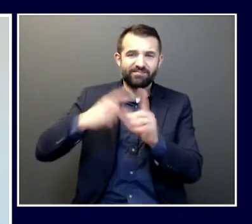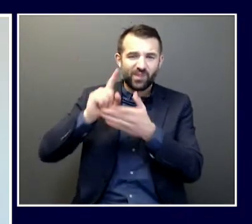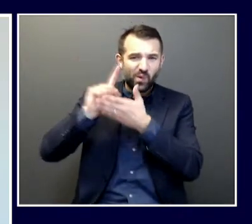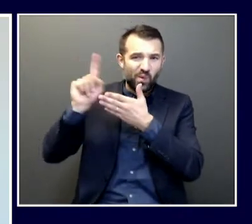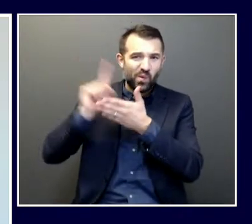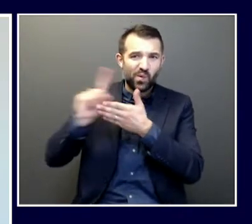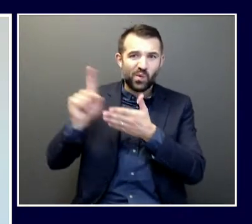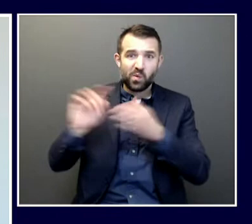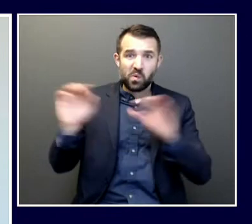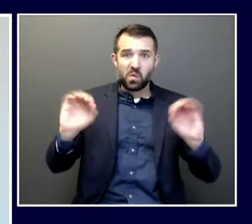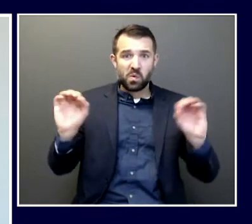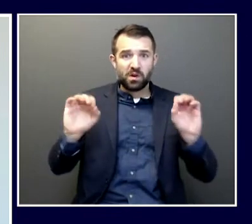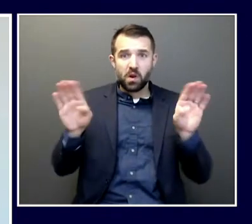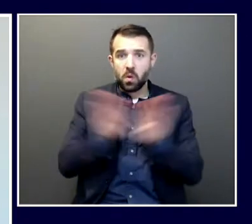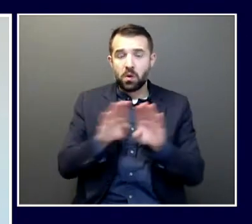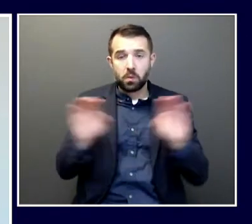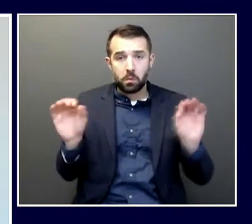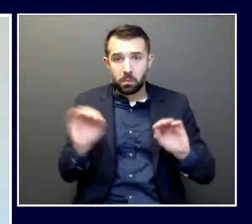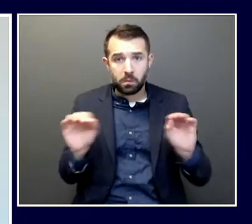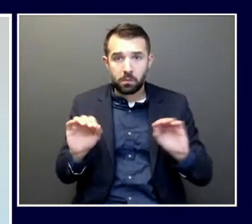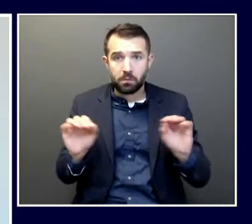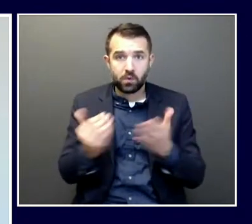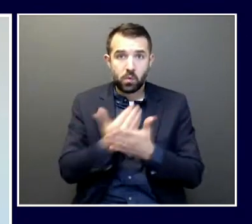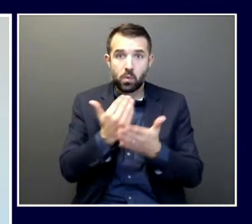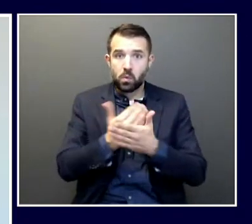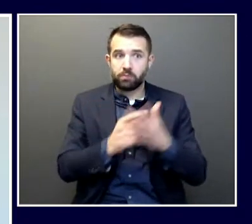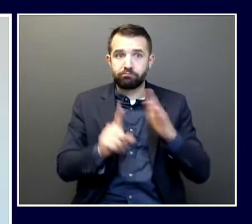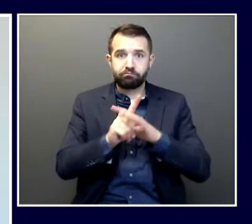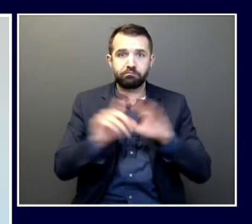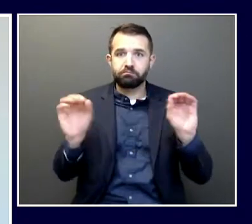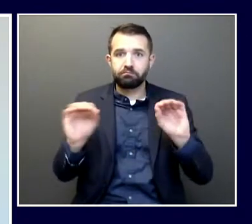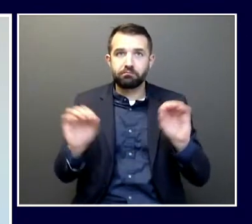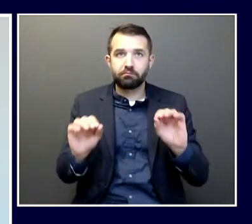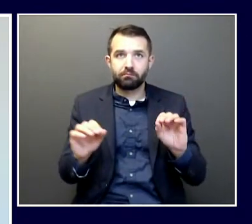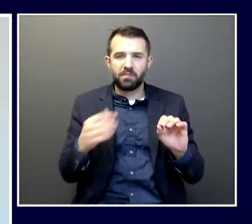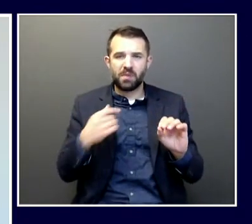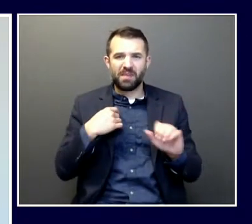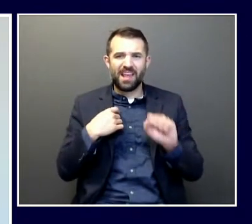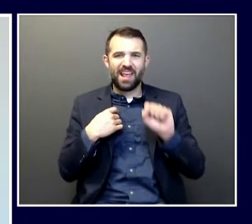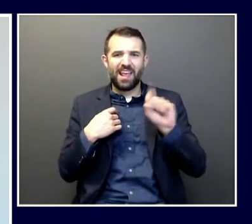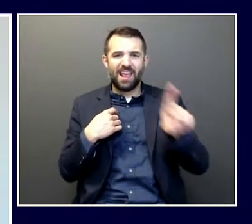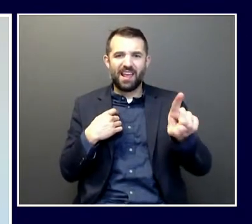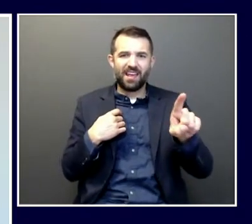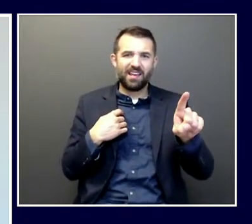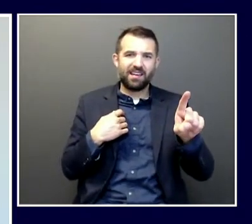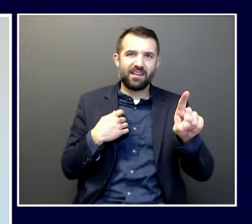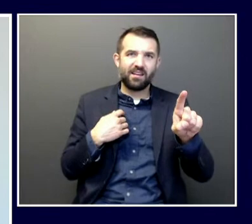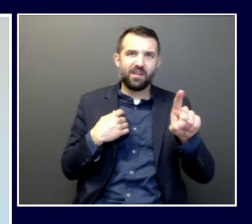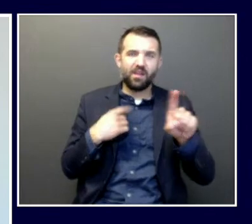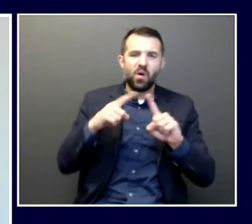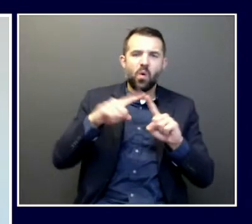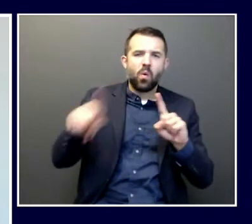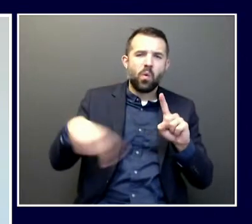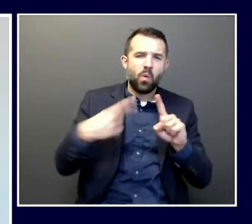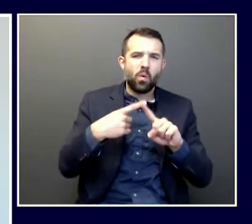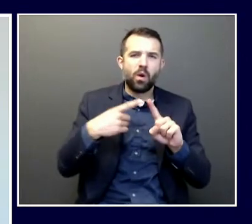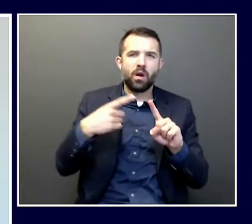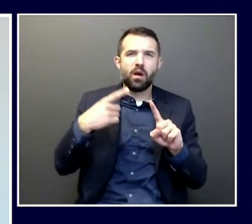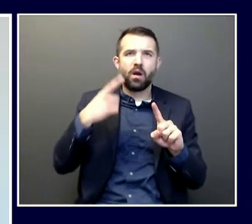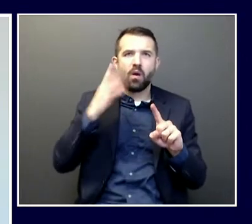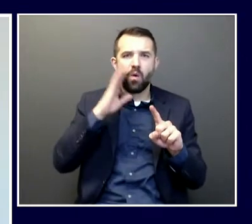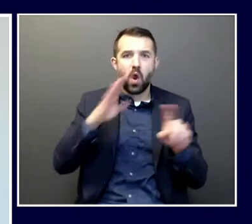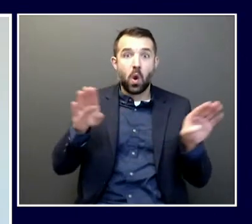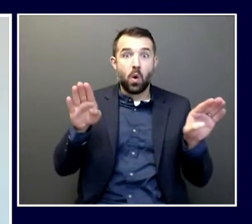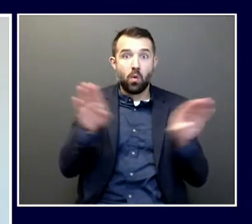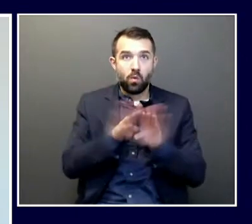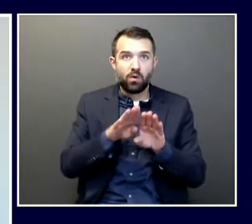you. Just real quick, when those notices do go out, are they posted to the like the licensure website